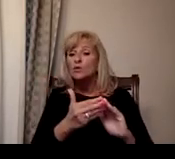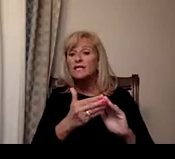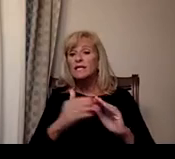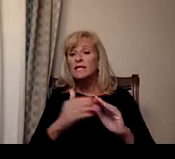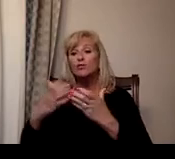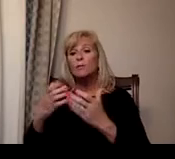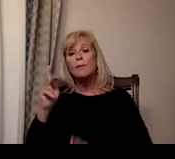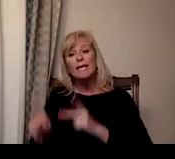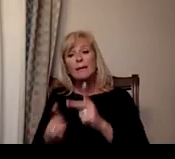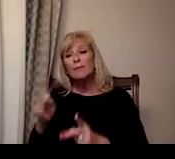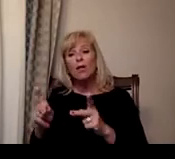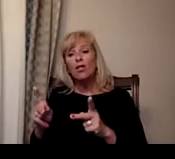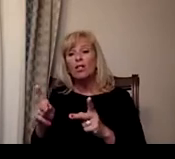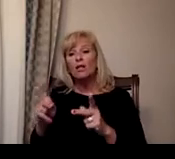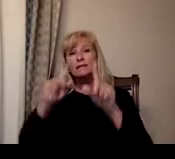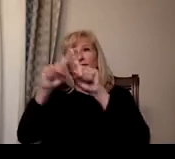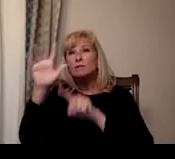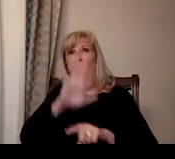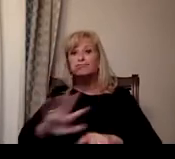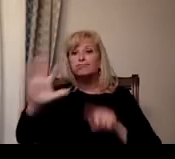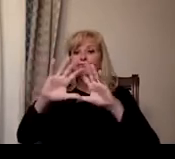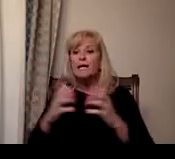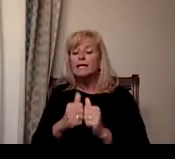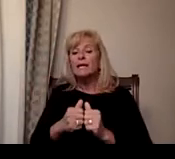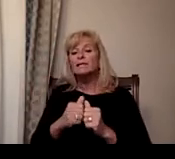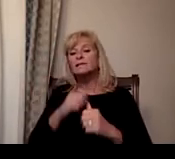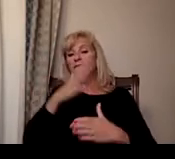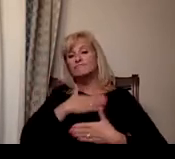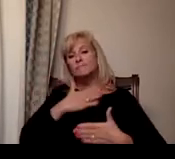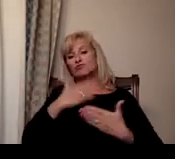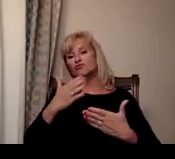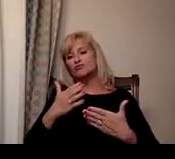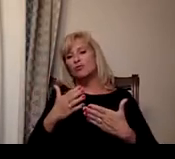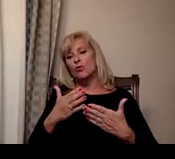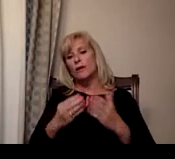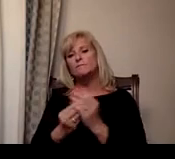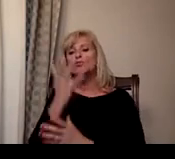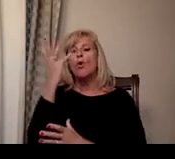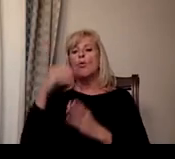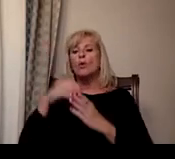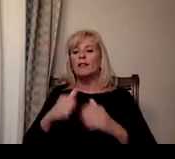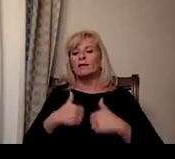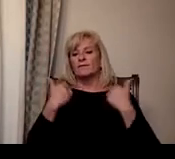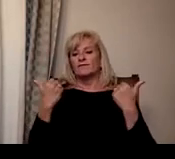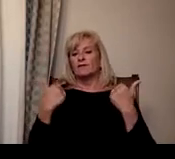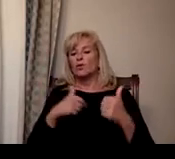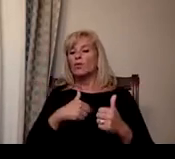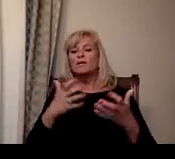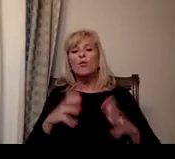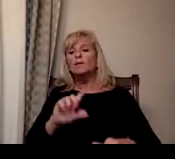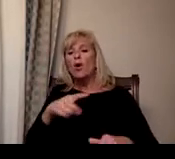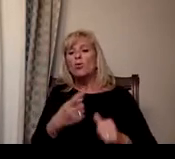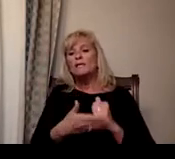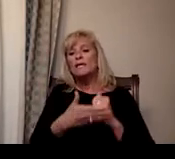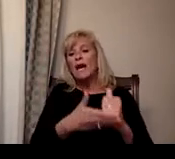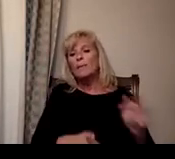can experience a thriving life. So we don't want to just help people survive, we want to help people thrive around